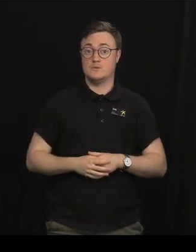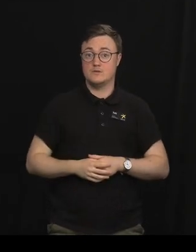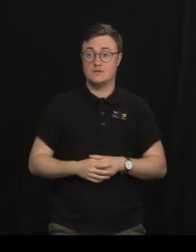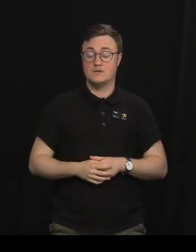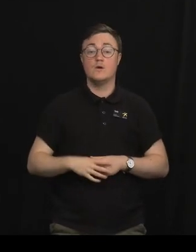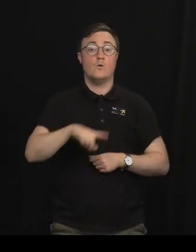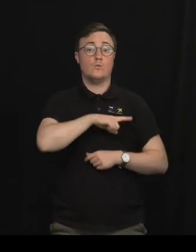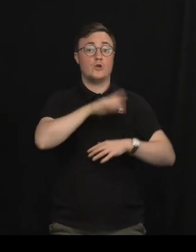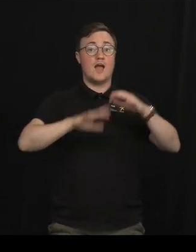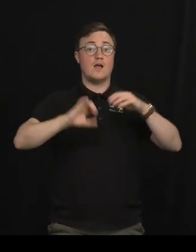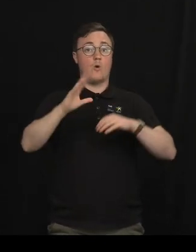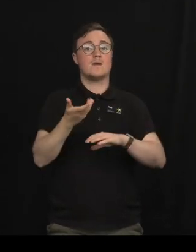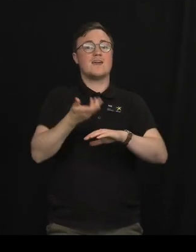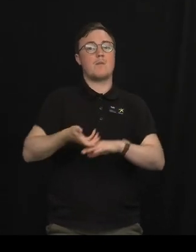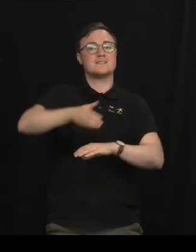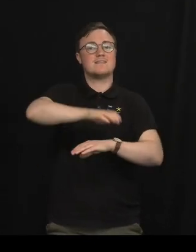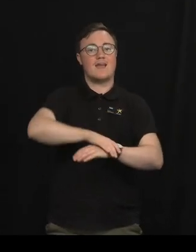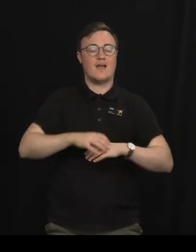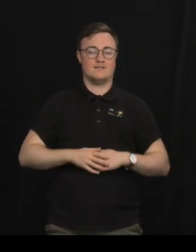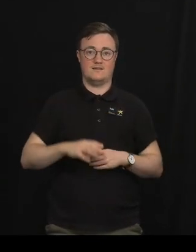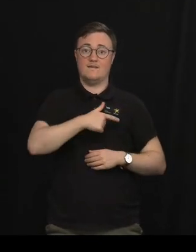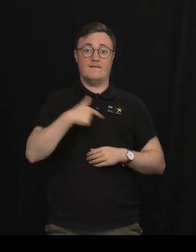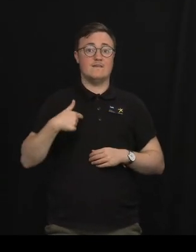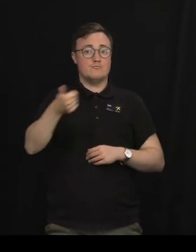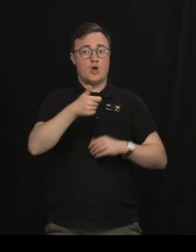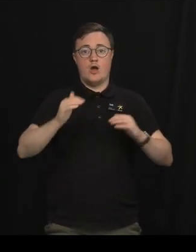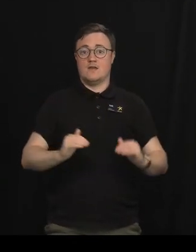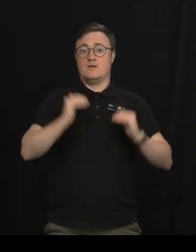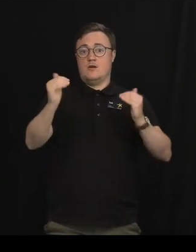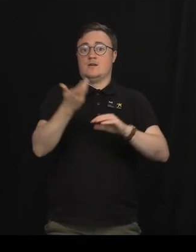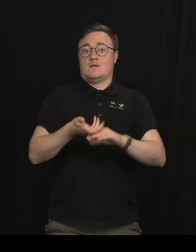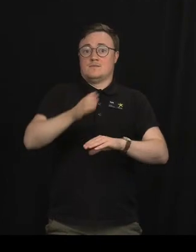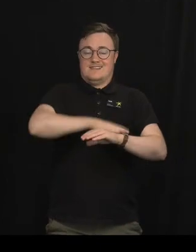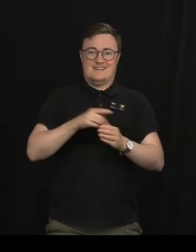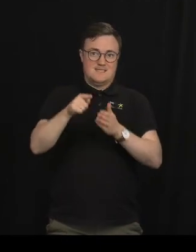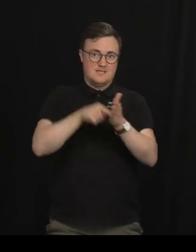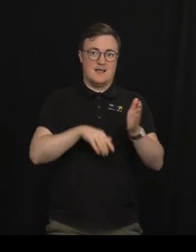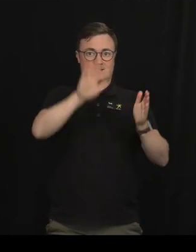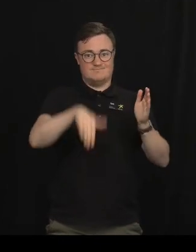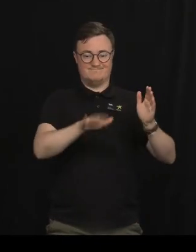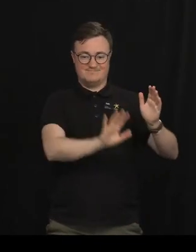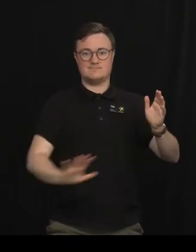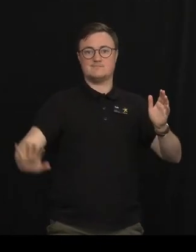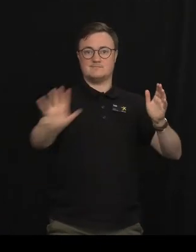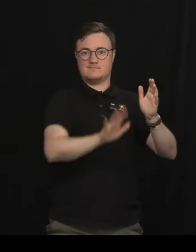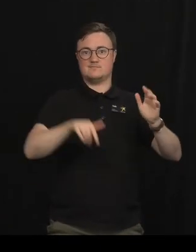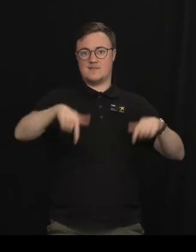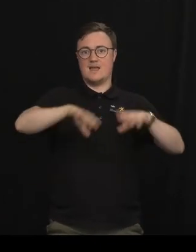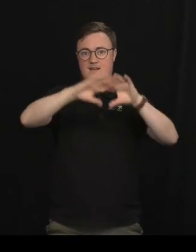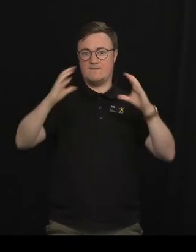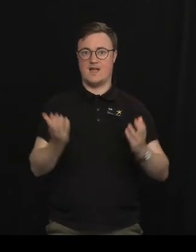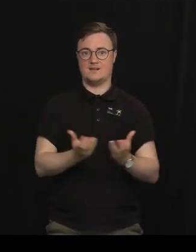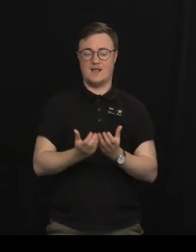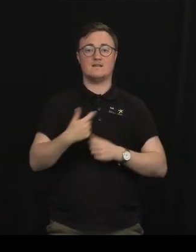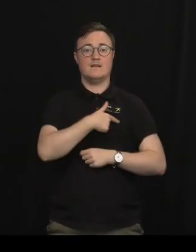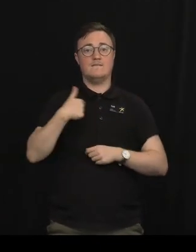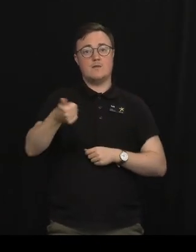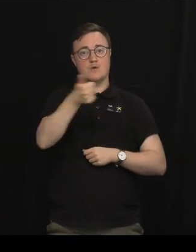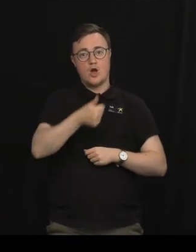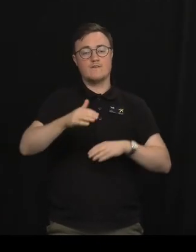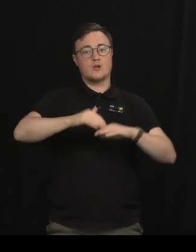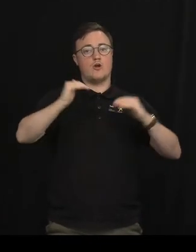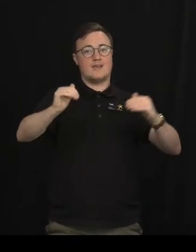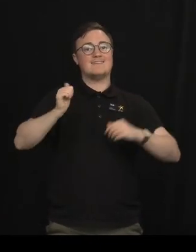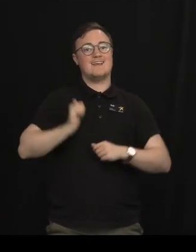capacity. Regulatory capacity is needed in the global south, particularly for monitoring of safety of new diagnostics, treatment,